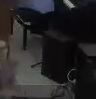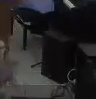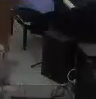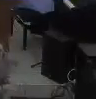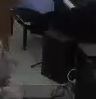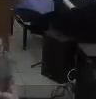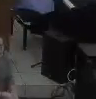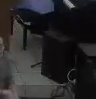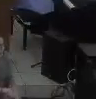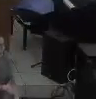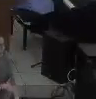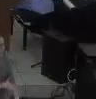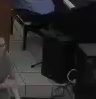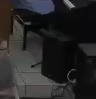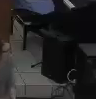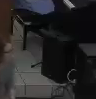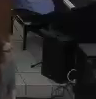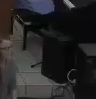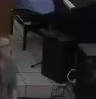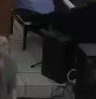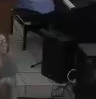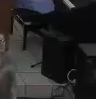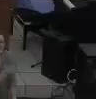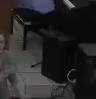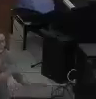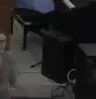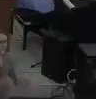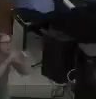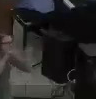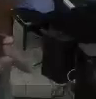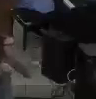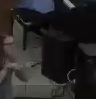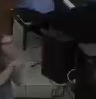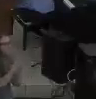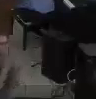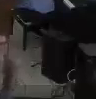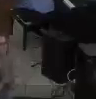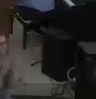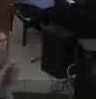the flat screen in the welcome hall for some information, our website,